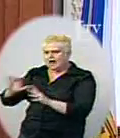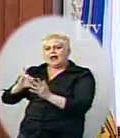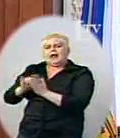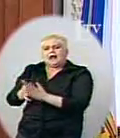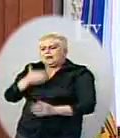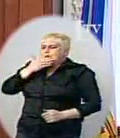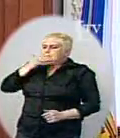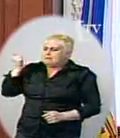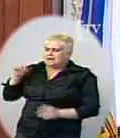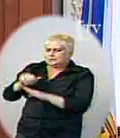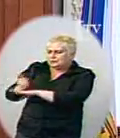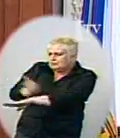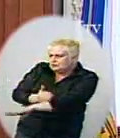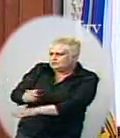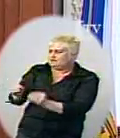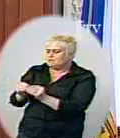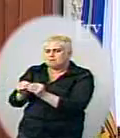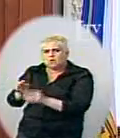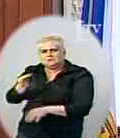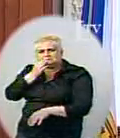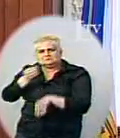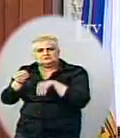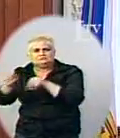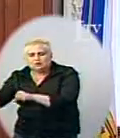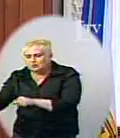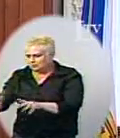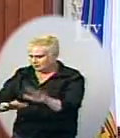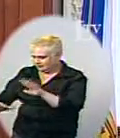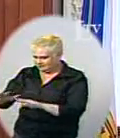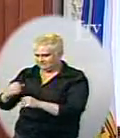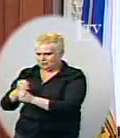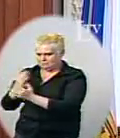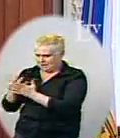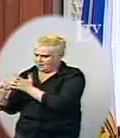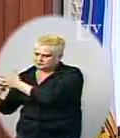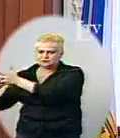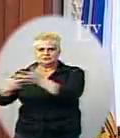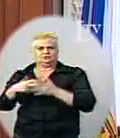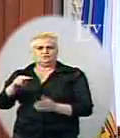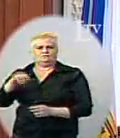efficient ways to provide the care Nova Scotians need.